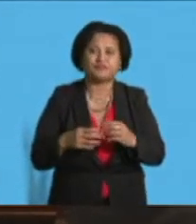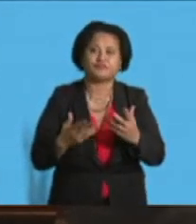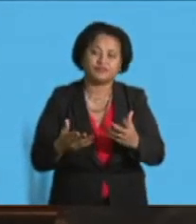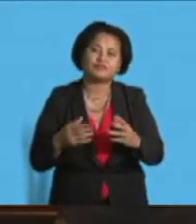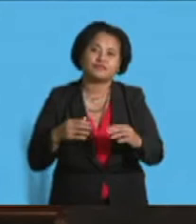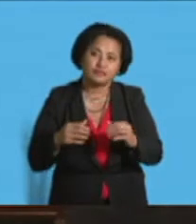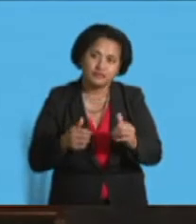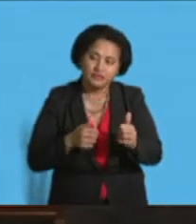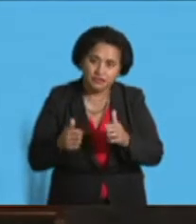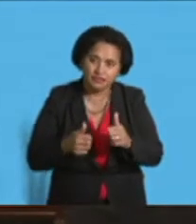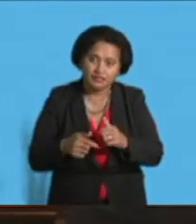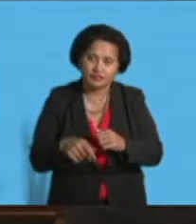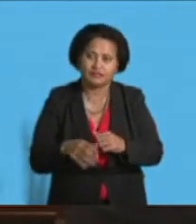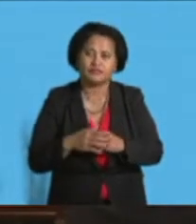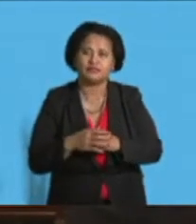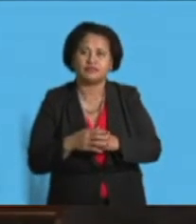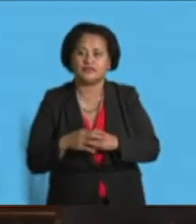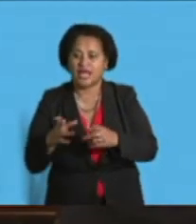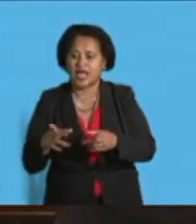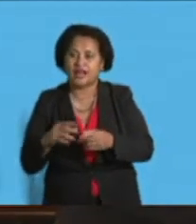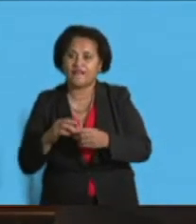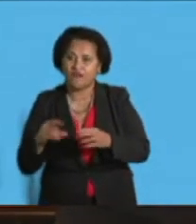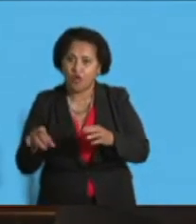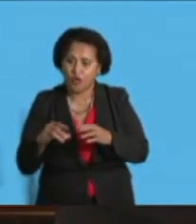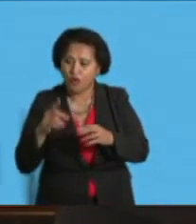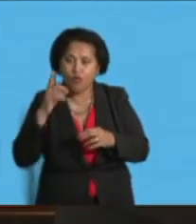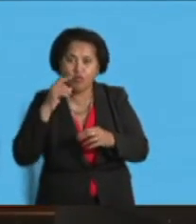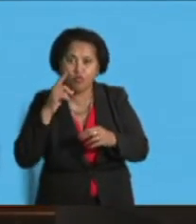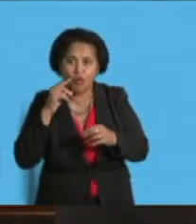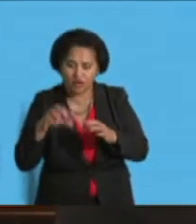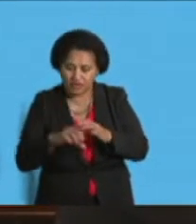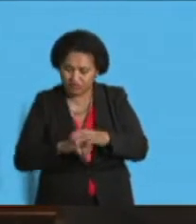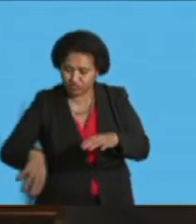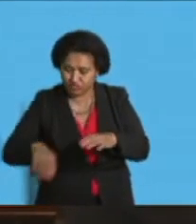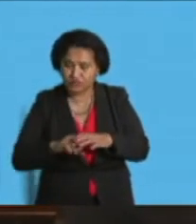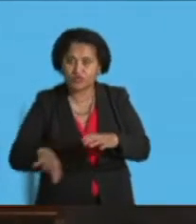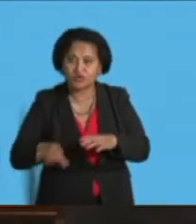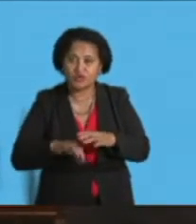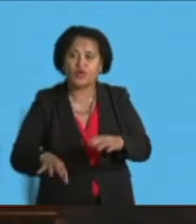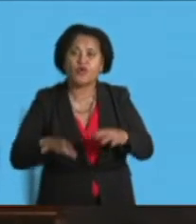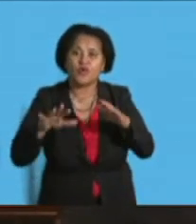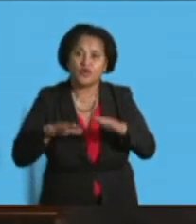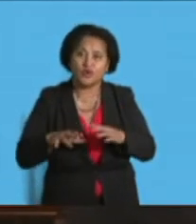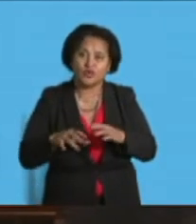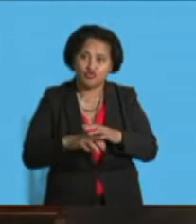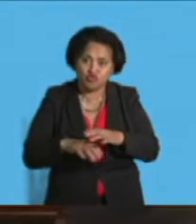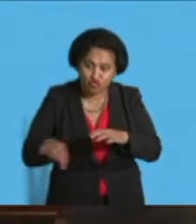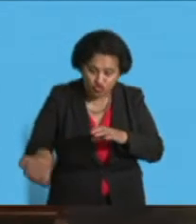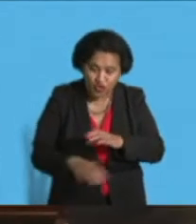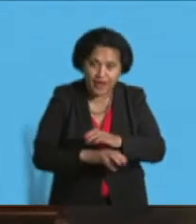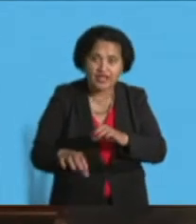This includes implementation of irrigation, drainage, flood protection. Madam Speaker, as such,